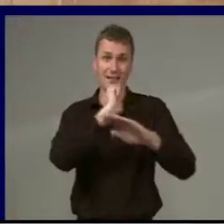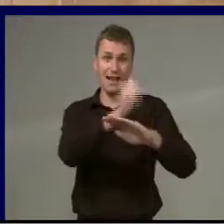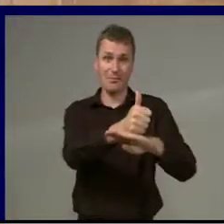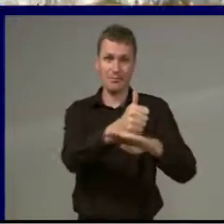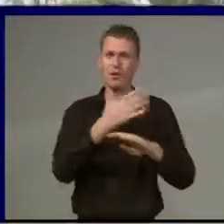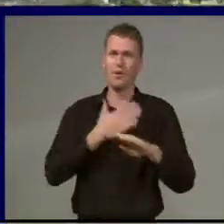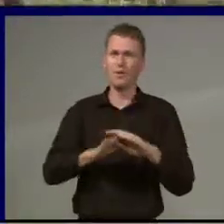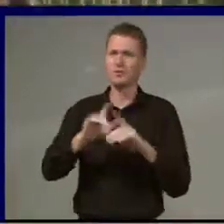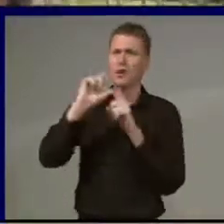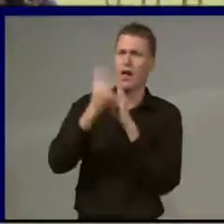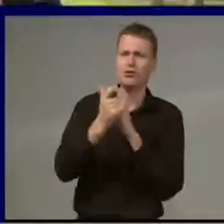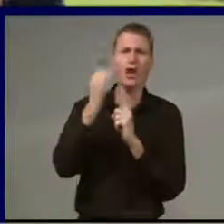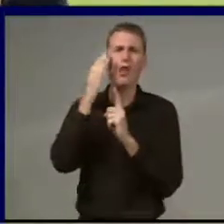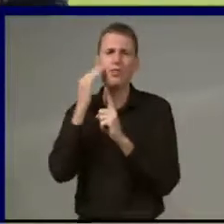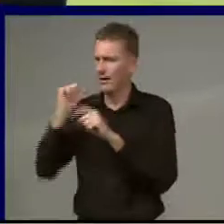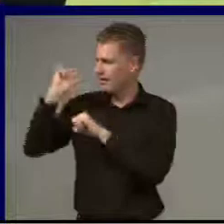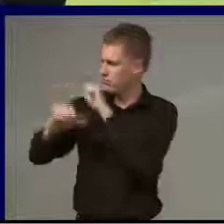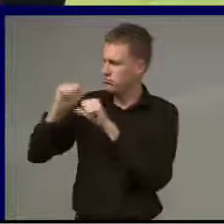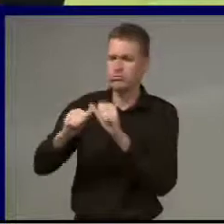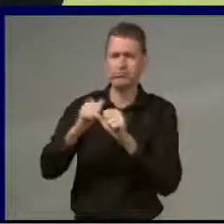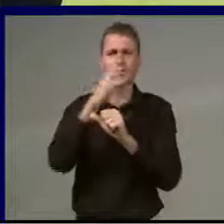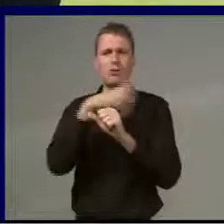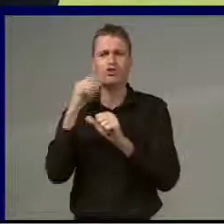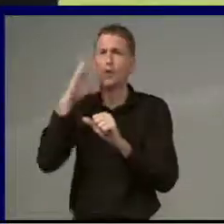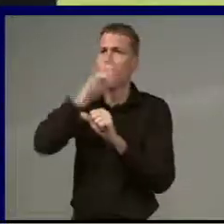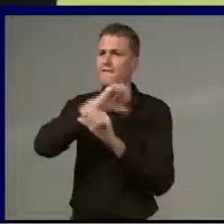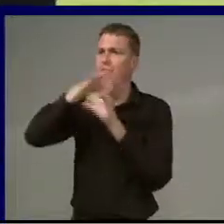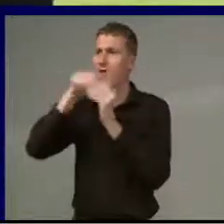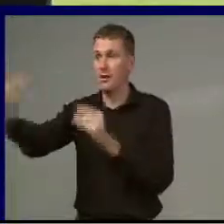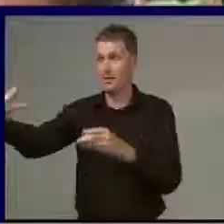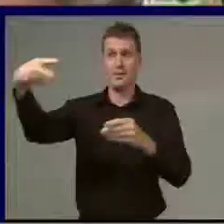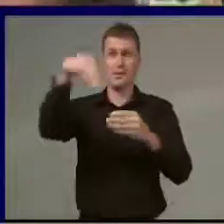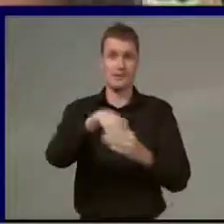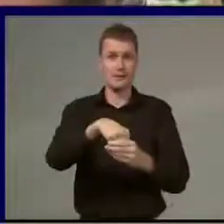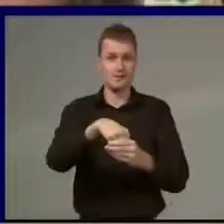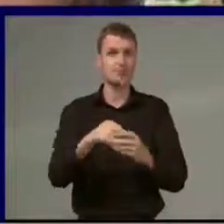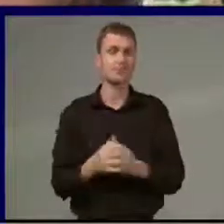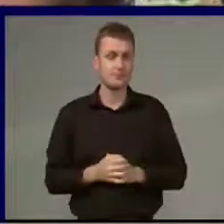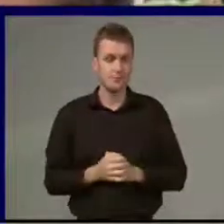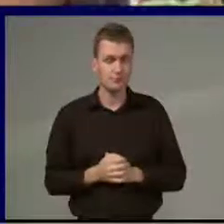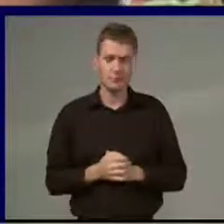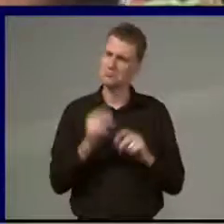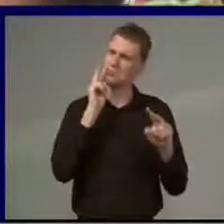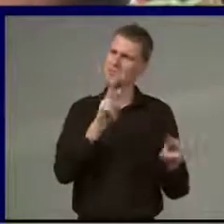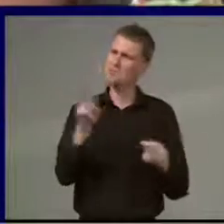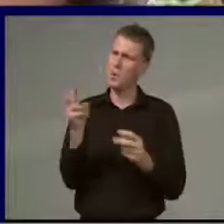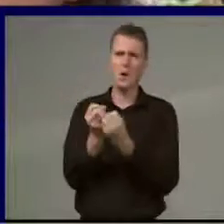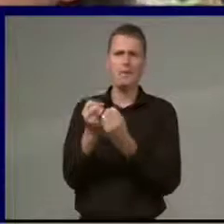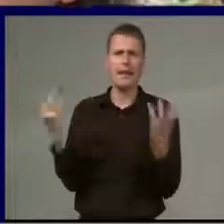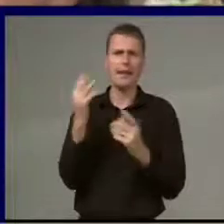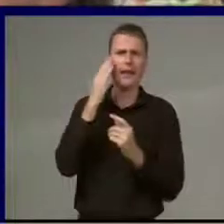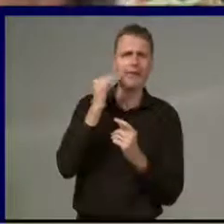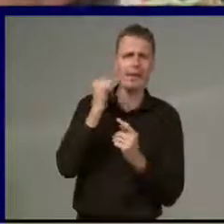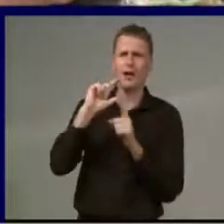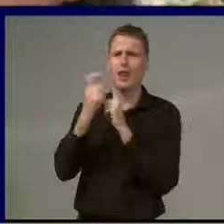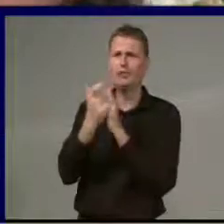and traditions, cultures and spiritual beliefs in the rebuild. She noticed that a lot of the ethnic communities weren't being engaged with the rebuild and